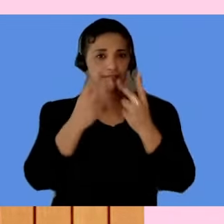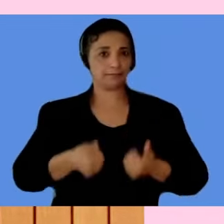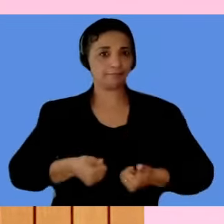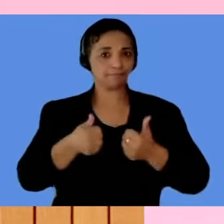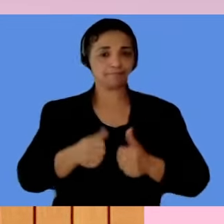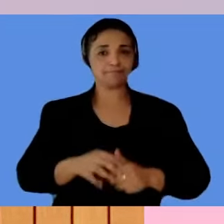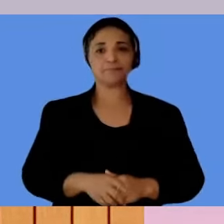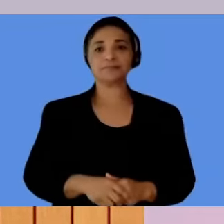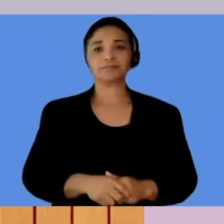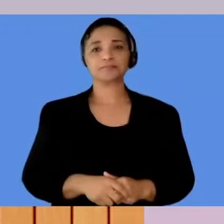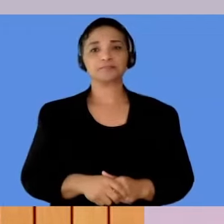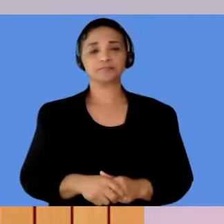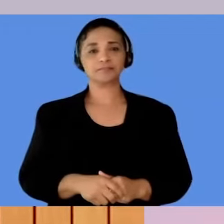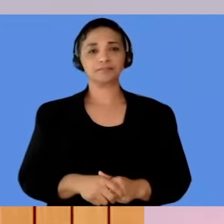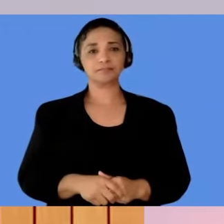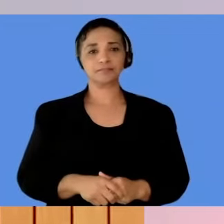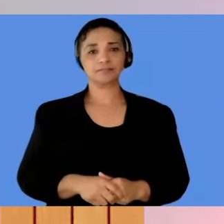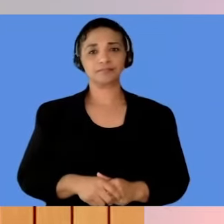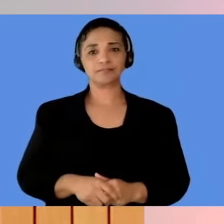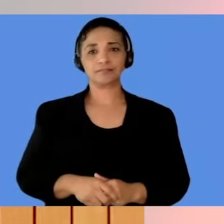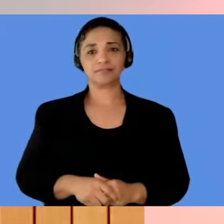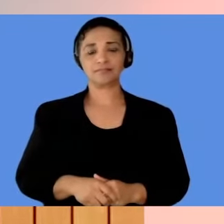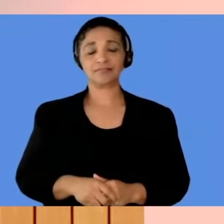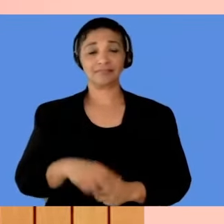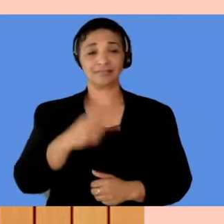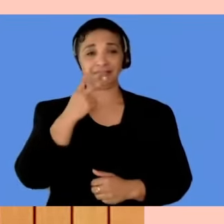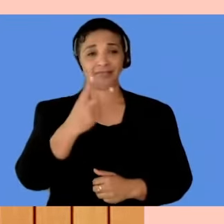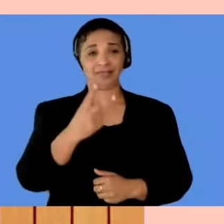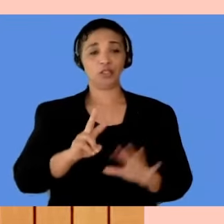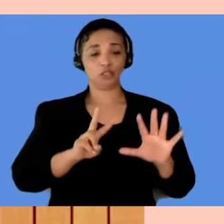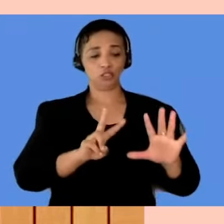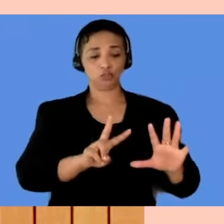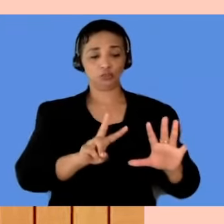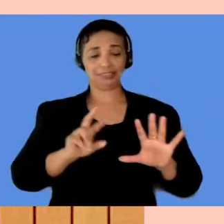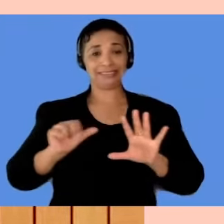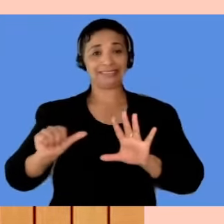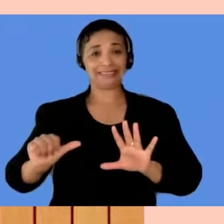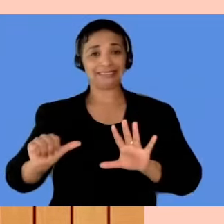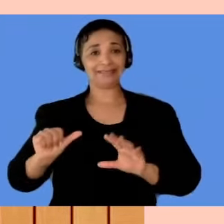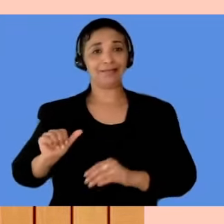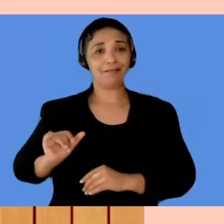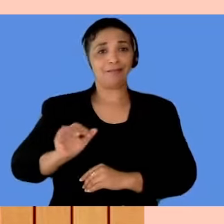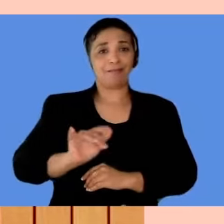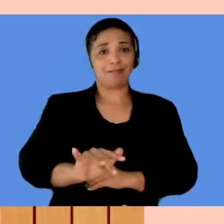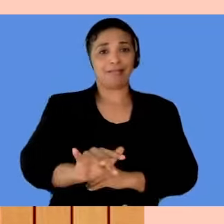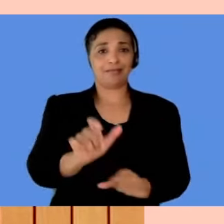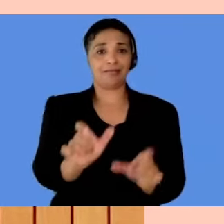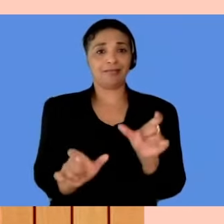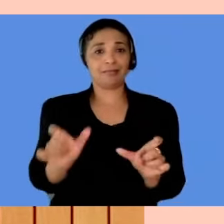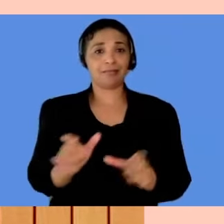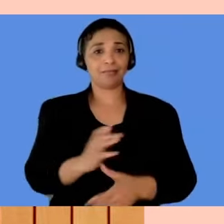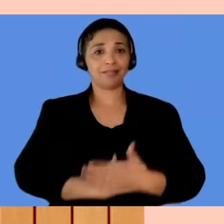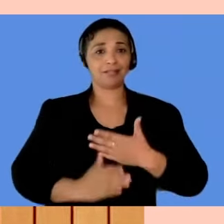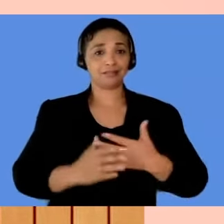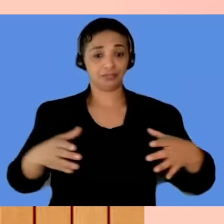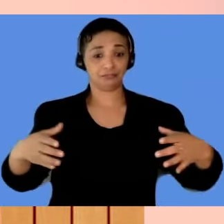I think if you look at the 26 million people with disability, it is a significant number, in a global context as